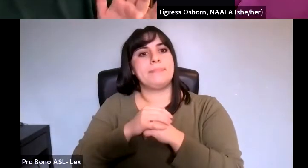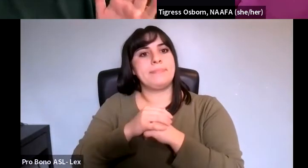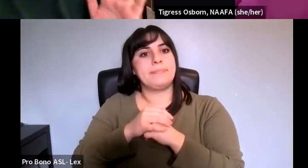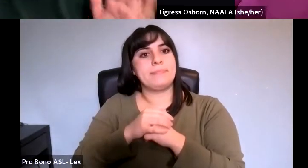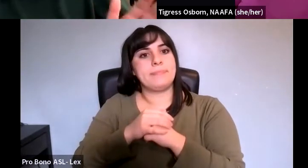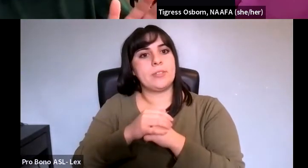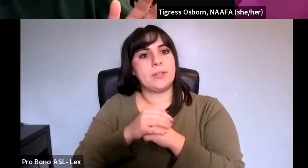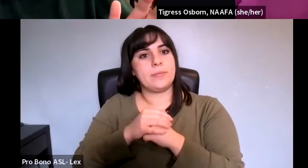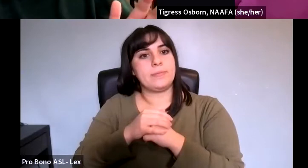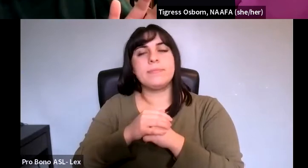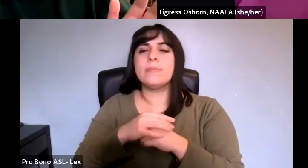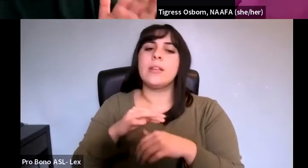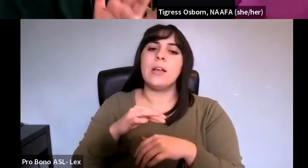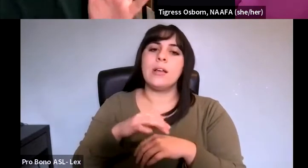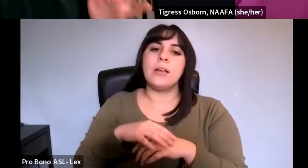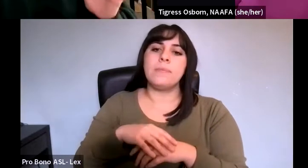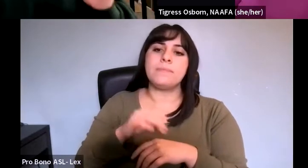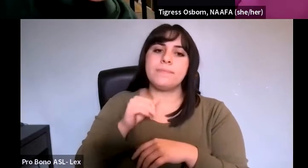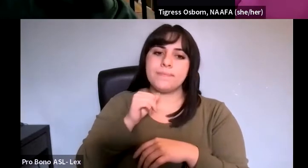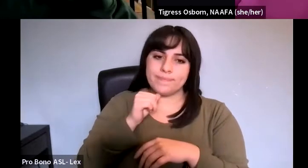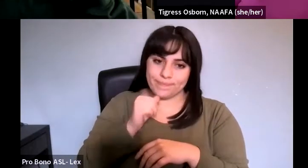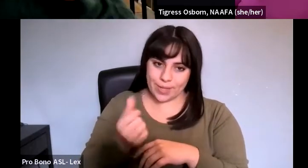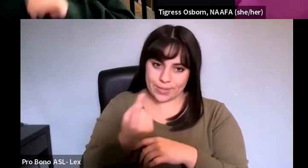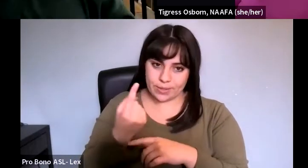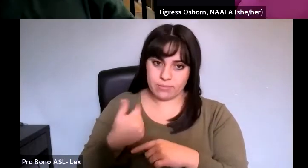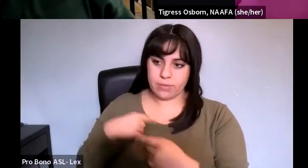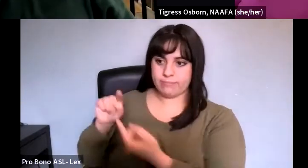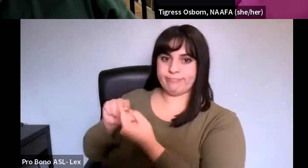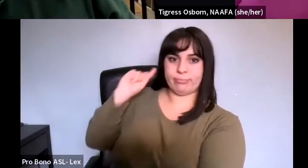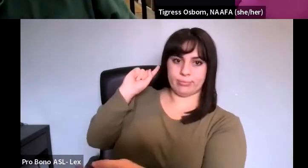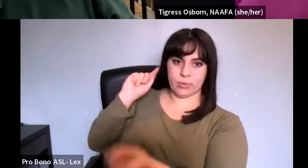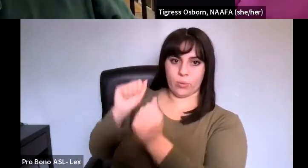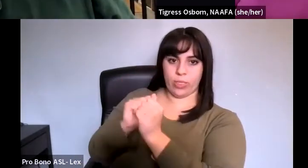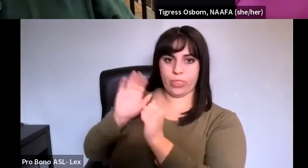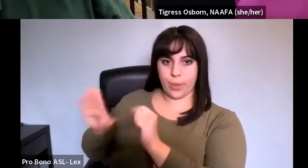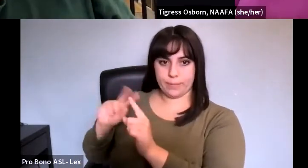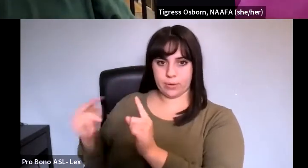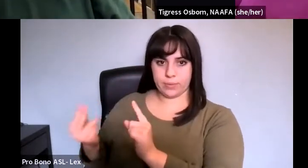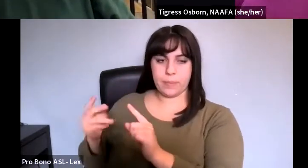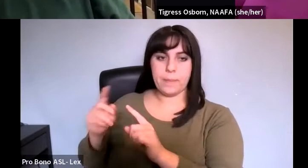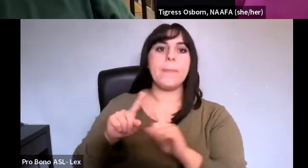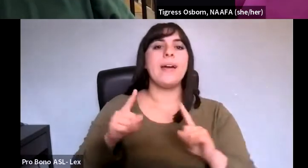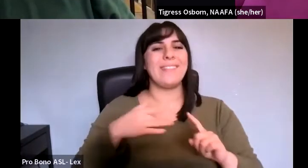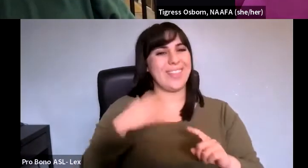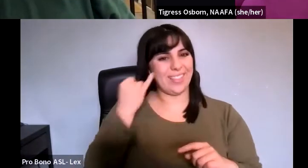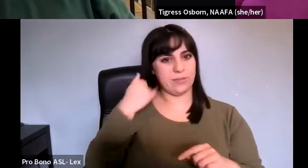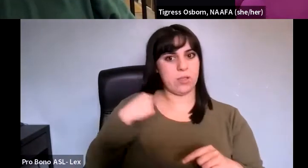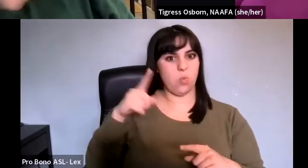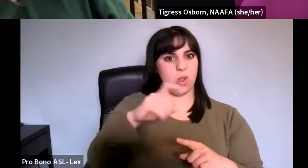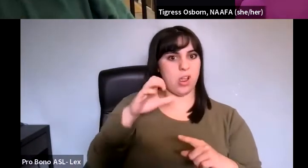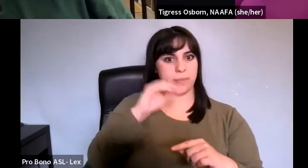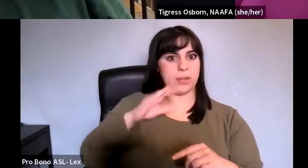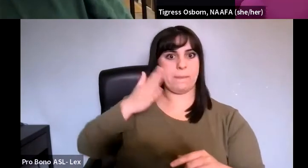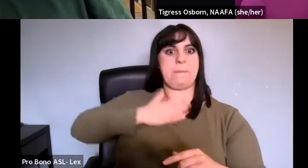exclusively something I disagree with, because I do think that if I had gotten my way 100%,